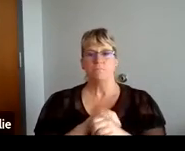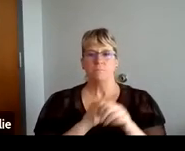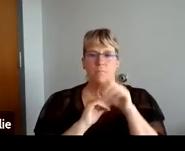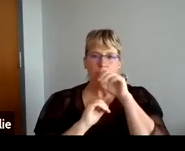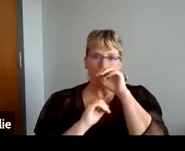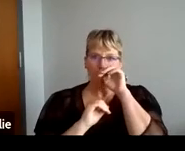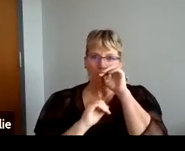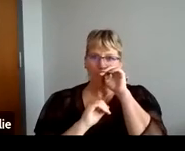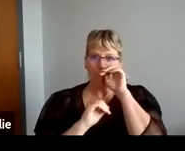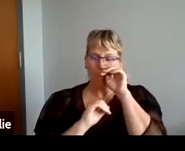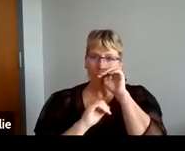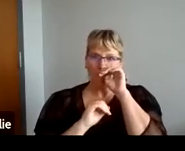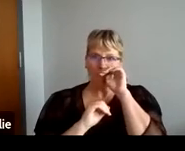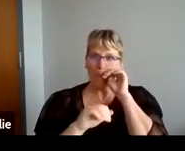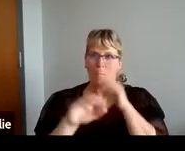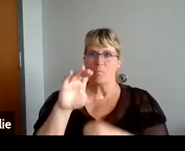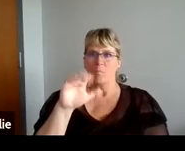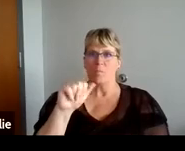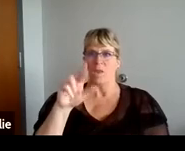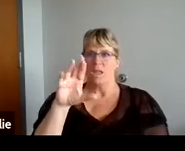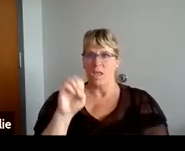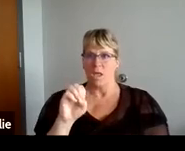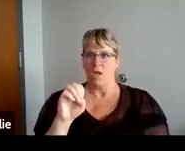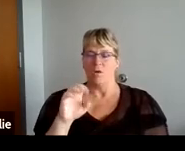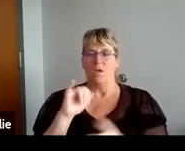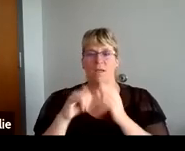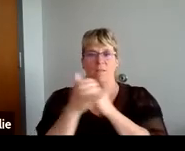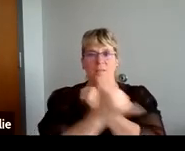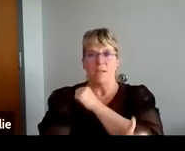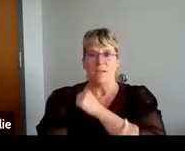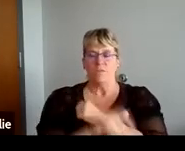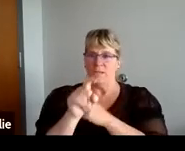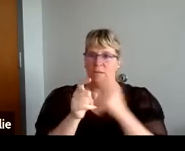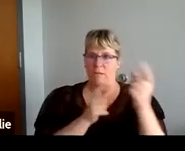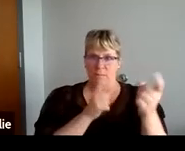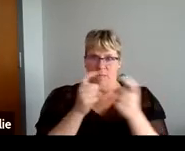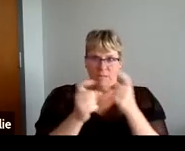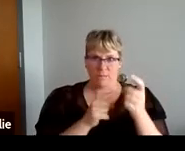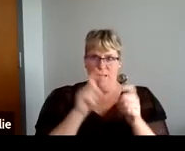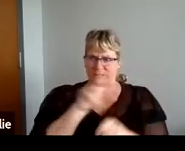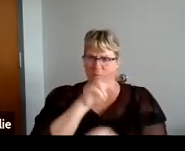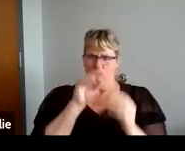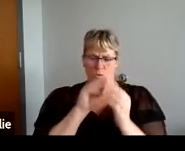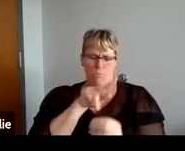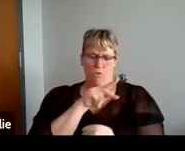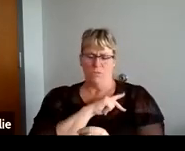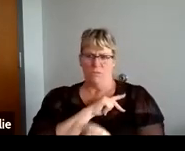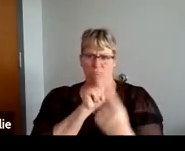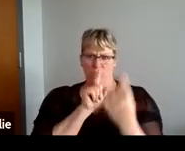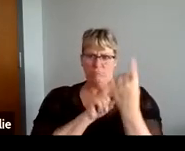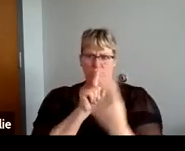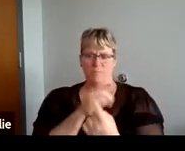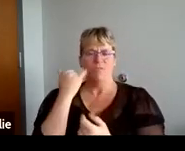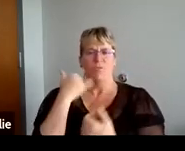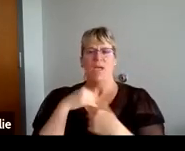What about care? Well, our care in our country has to be manageable. It has to be personalized. If you have an individual who's coming in and they say, you know